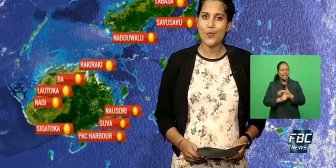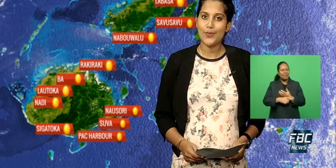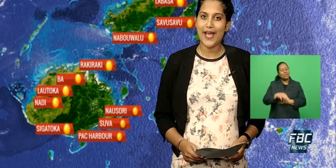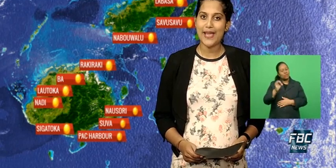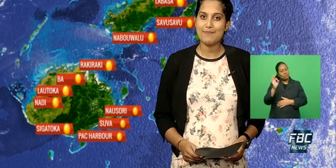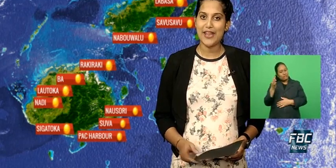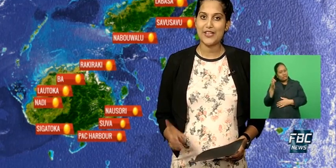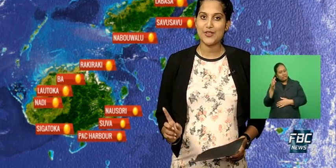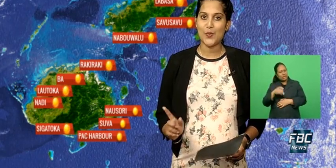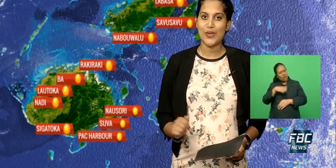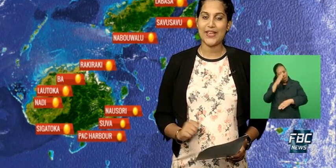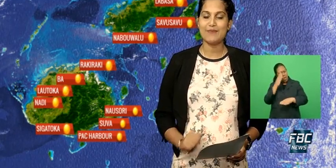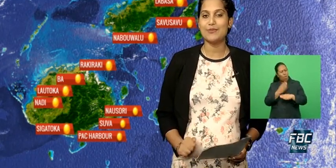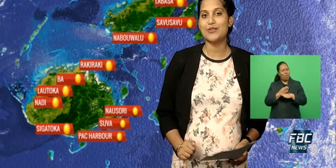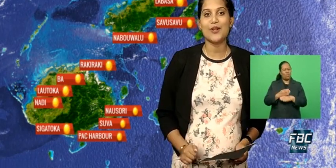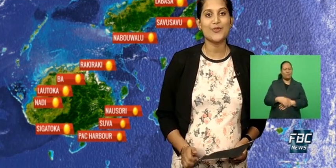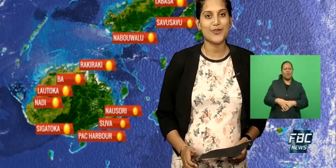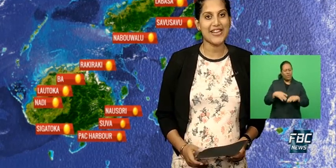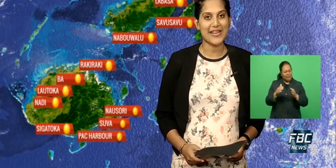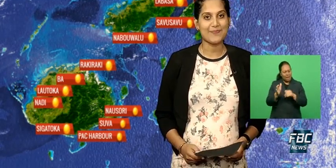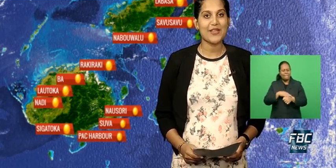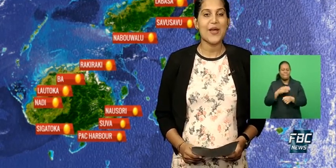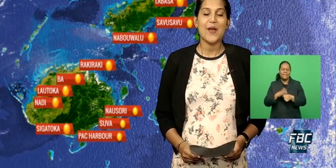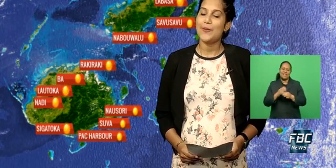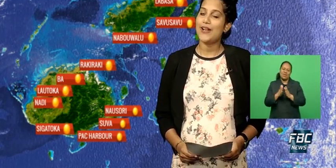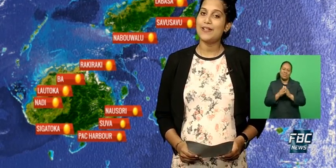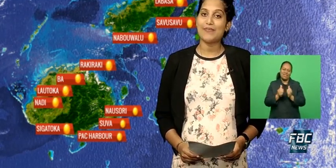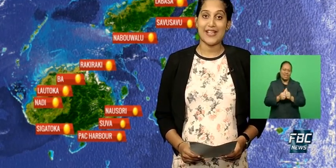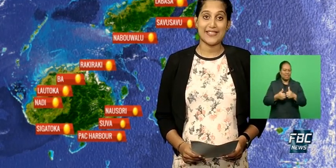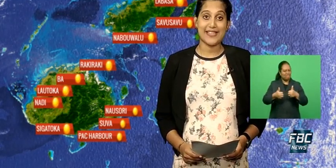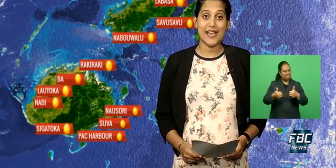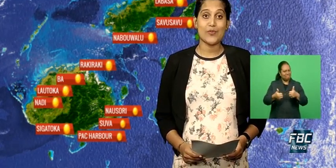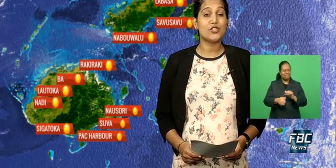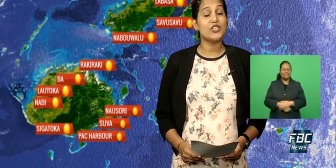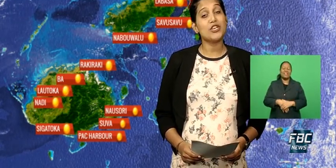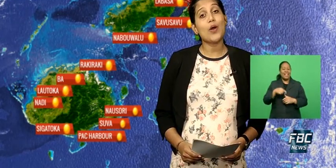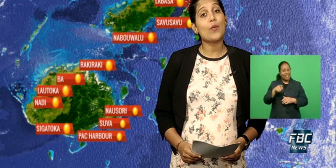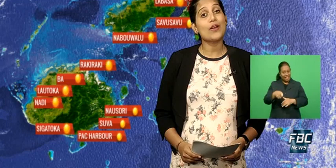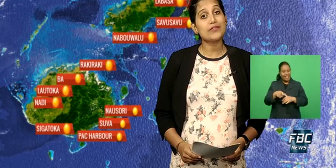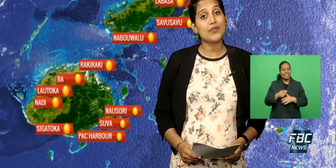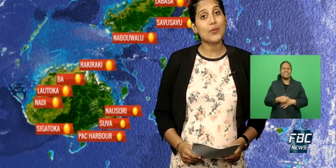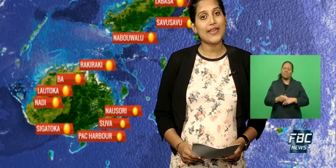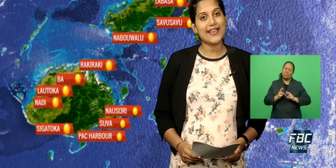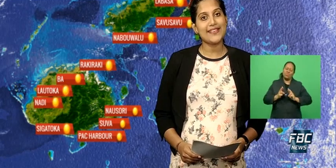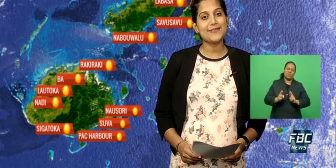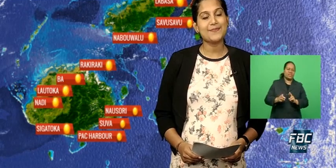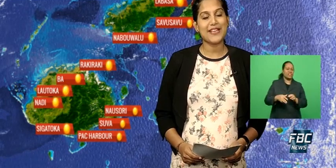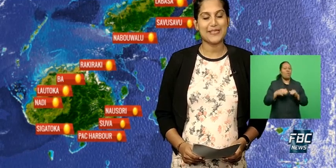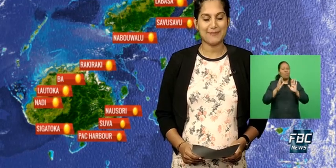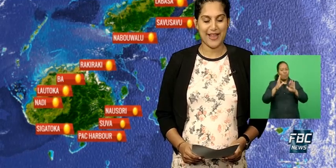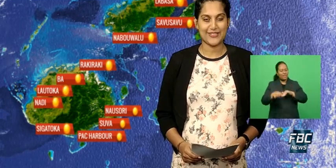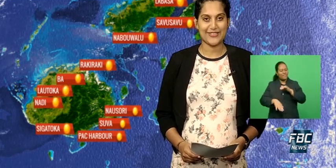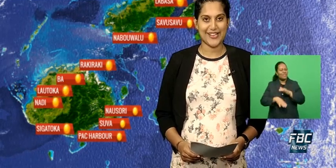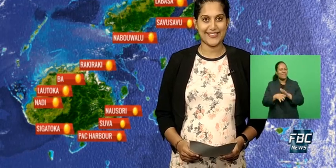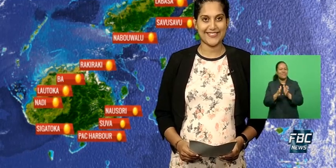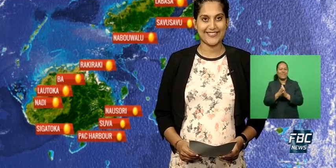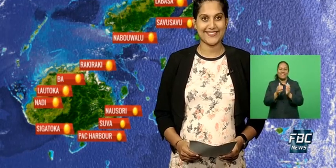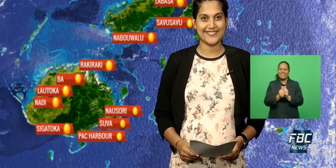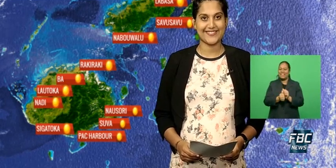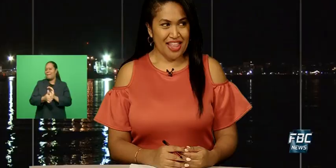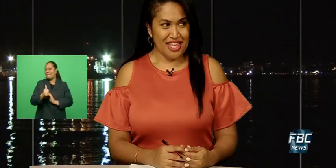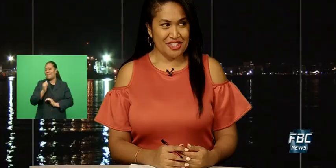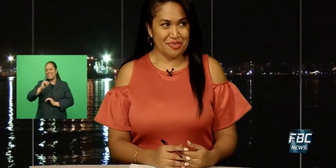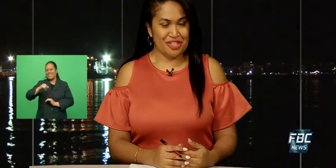zero. Hope I made your weekend mood already. Well, that's that. Wishing you a wonderful weekend. It's back to